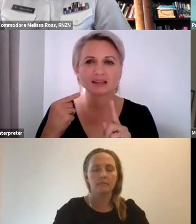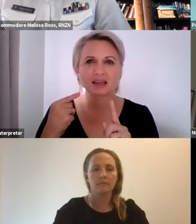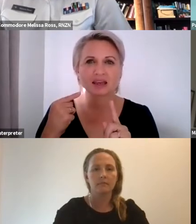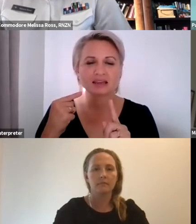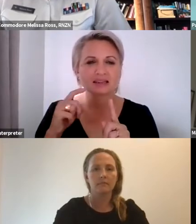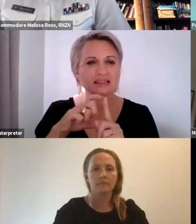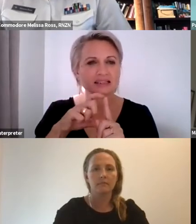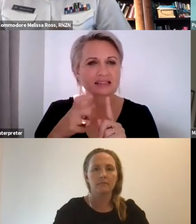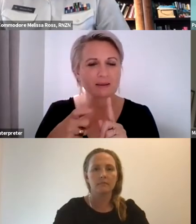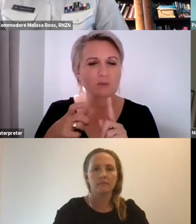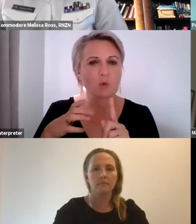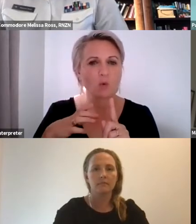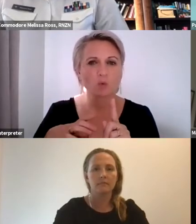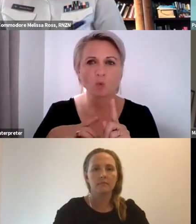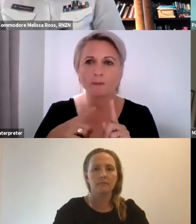children